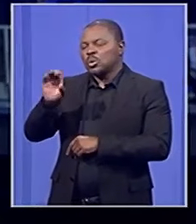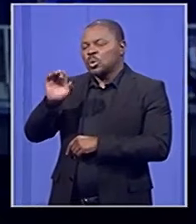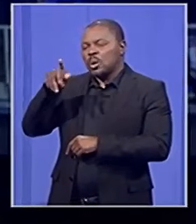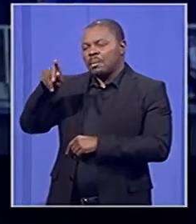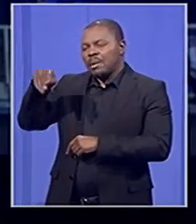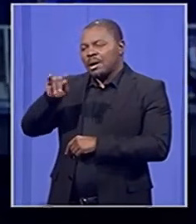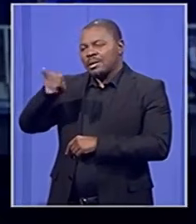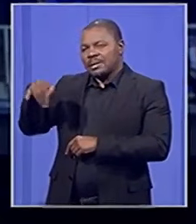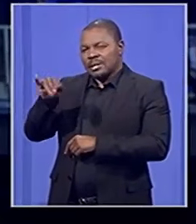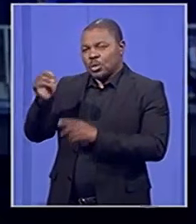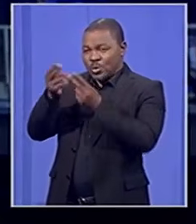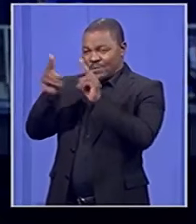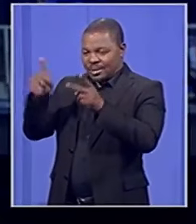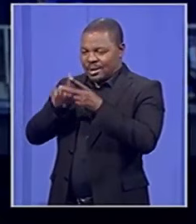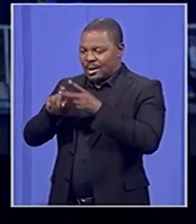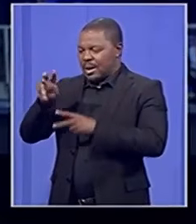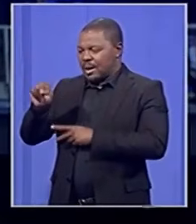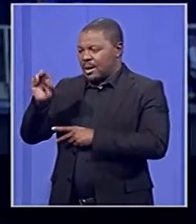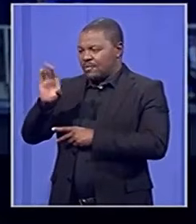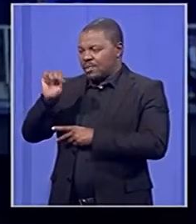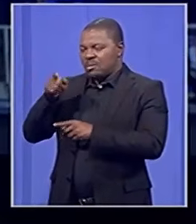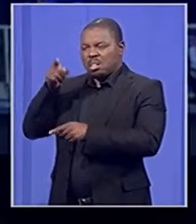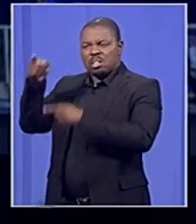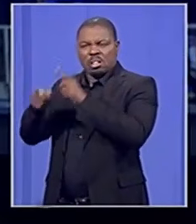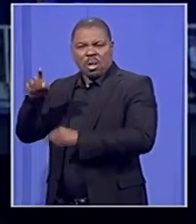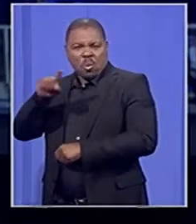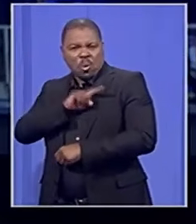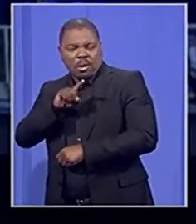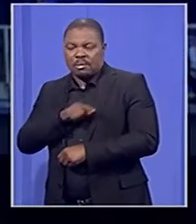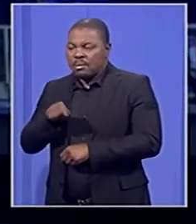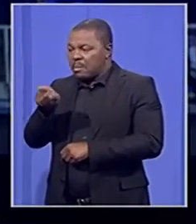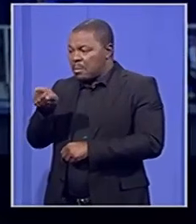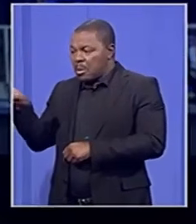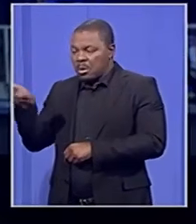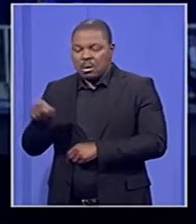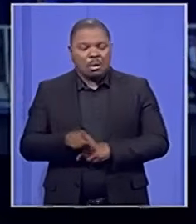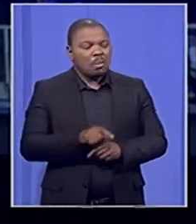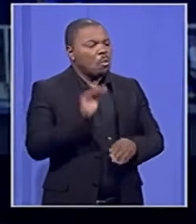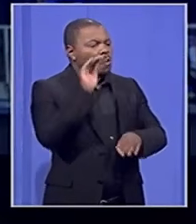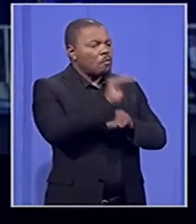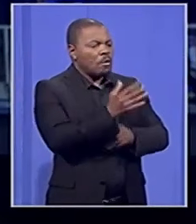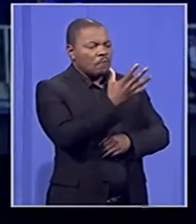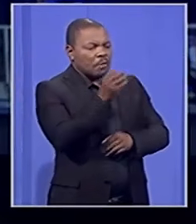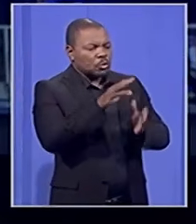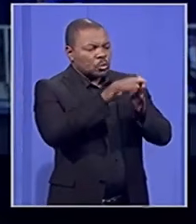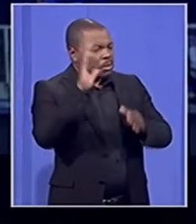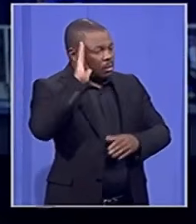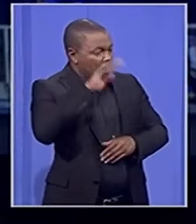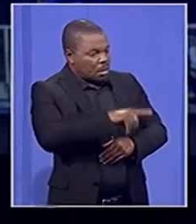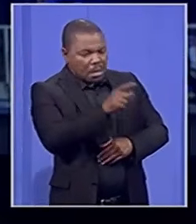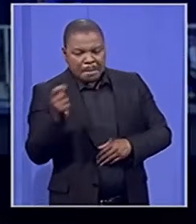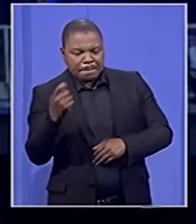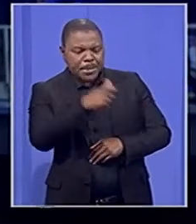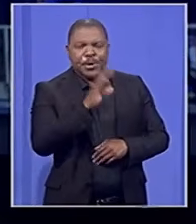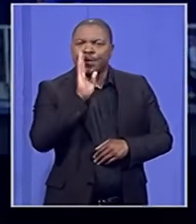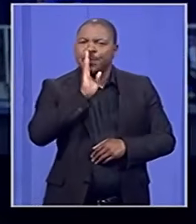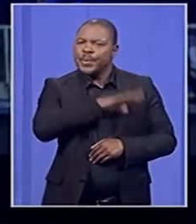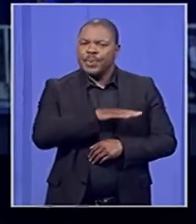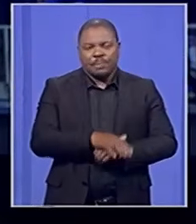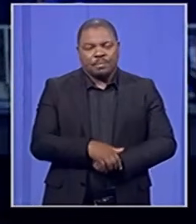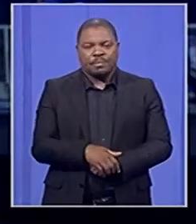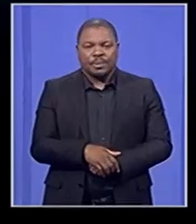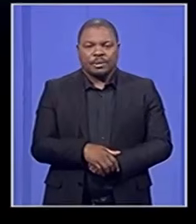sona. Diqoso tsena di hlaela ka morao re NSFAS e hlole ho lefella baithuti ba fetang 500 bodulo.